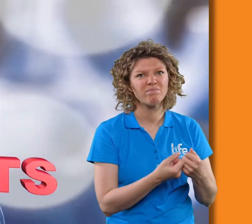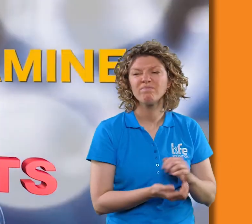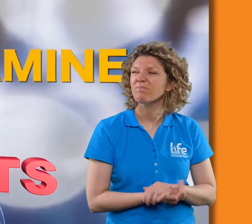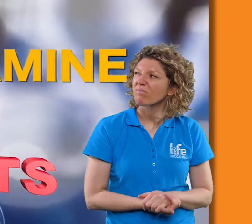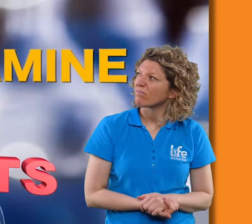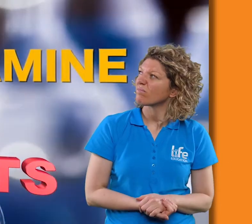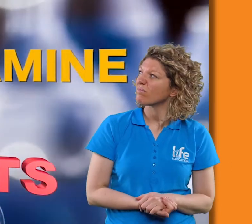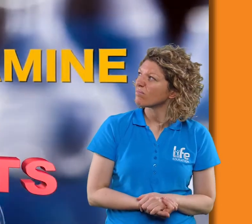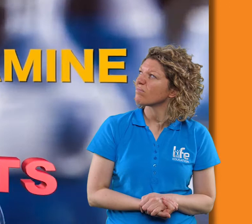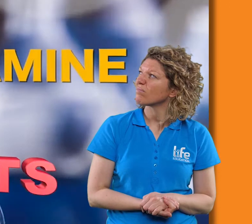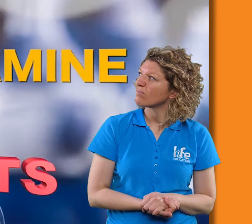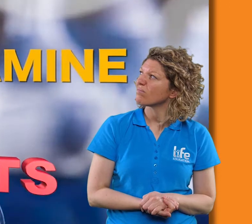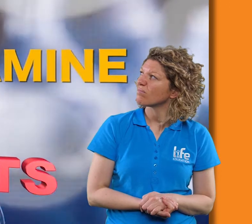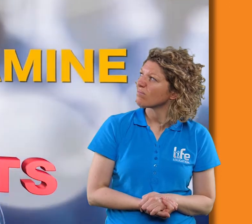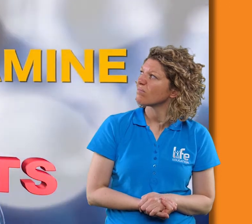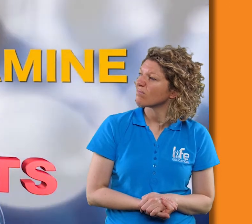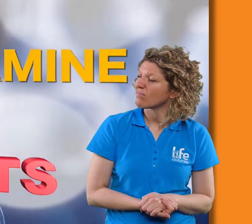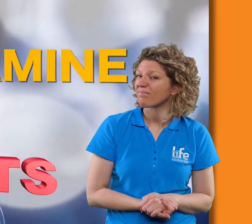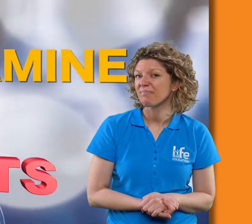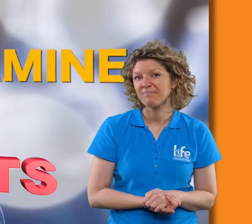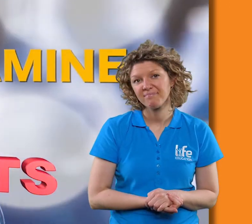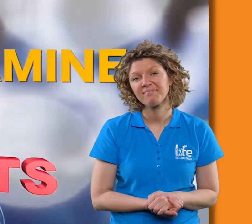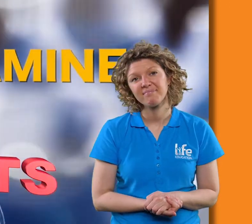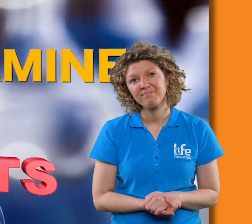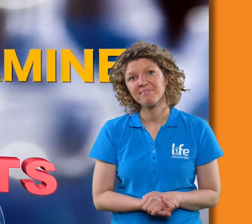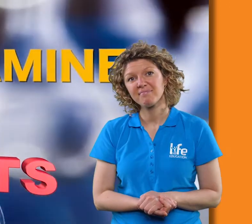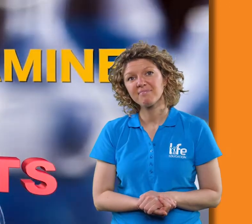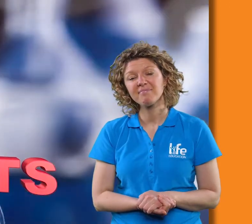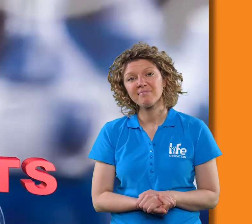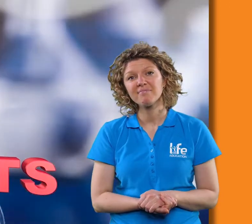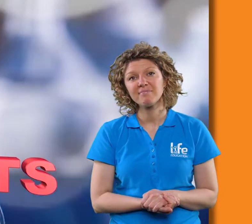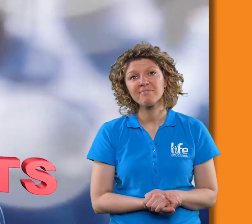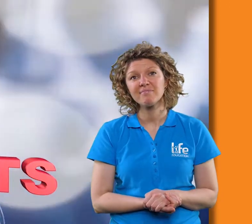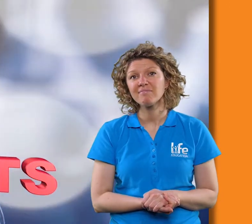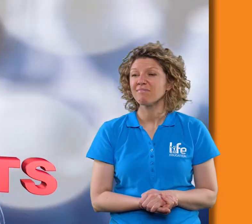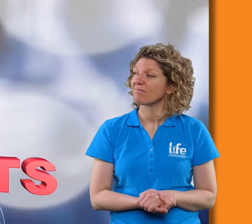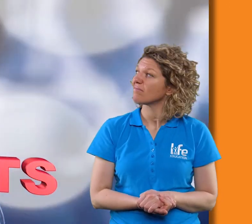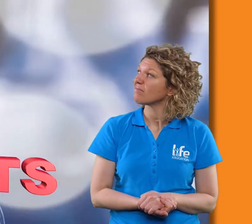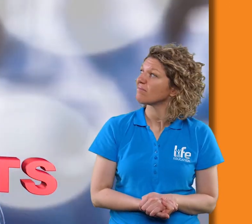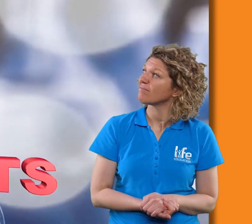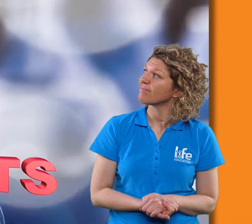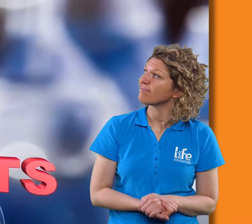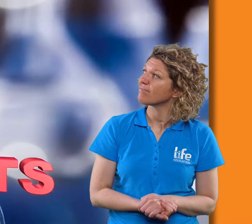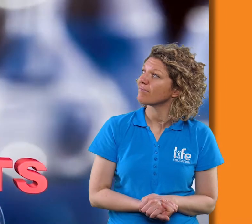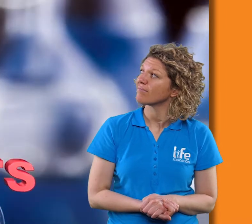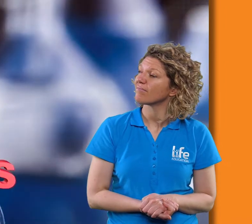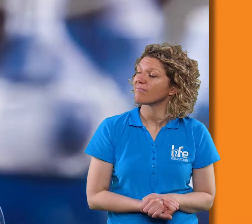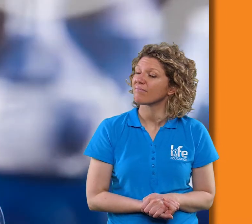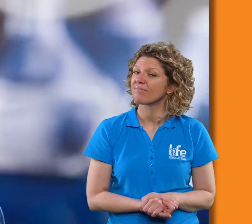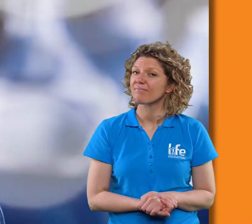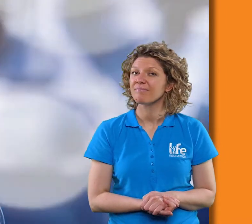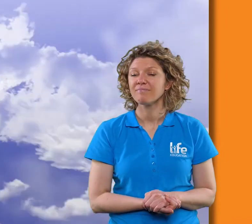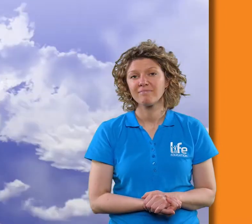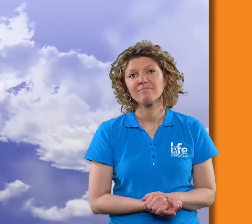ecstasy, methamphetamine, known as speed, ice or crystal meth, and cocaine, also known as